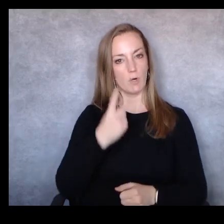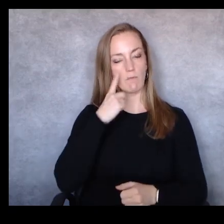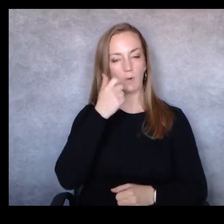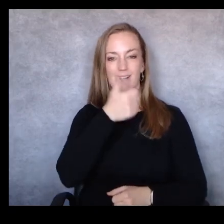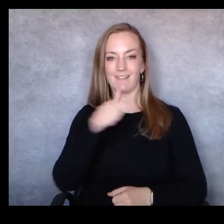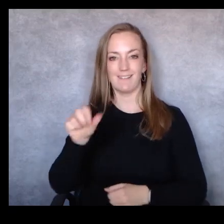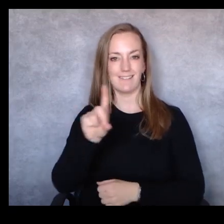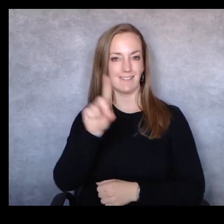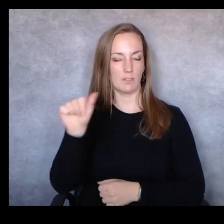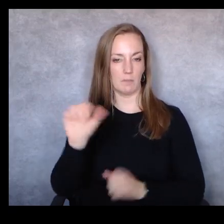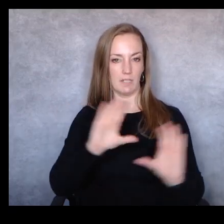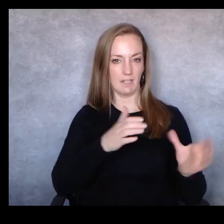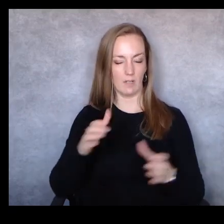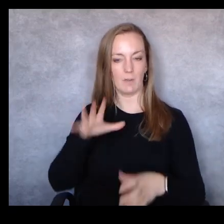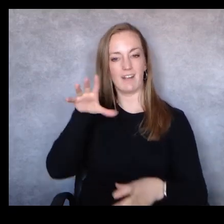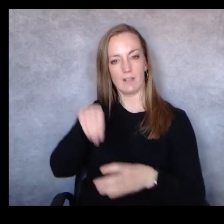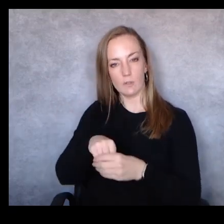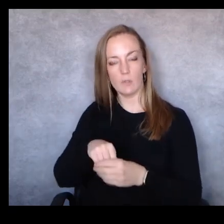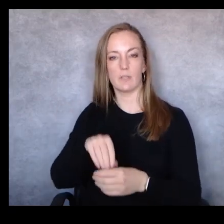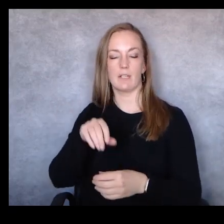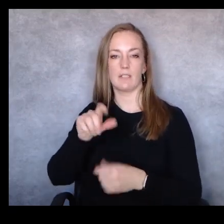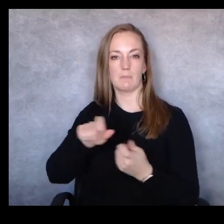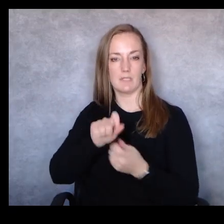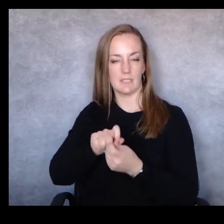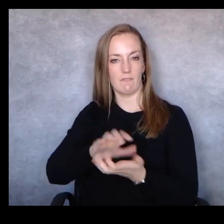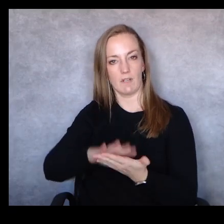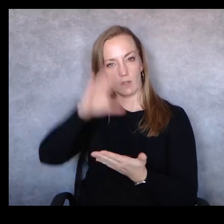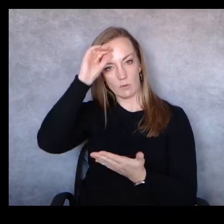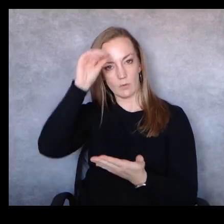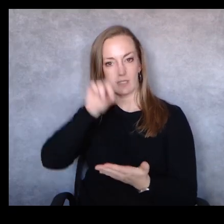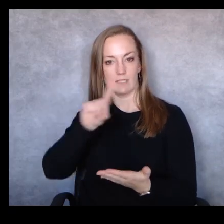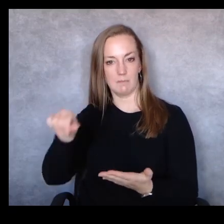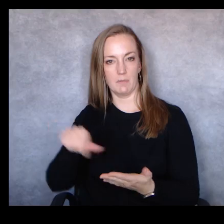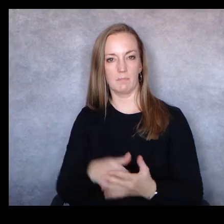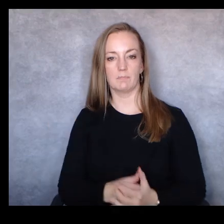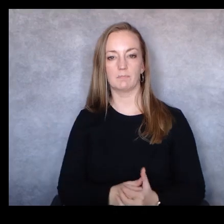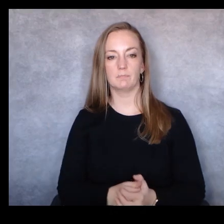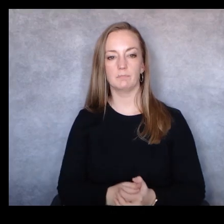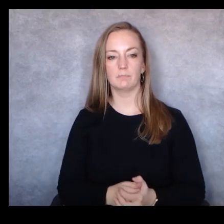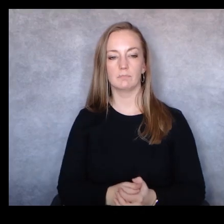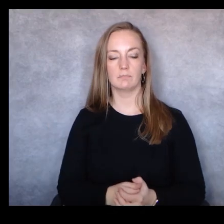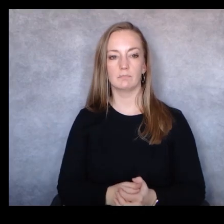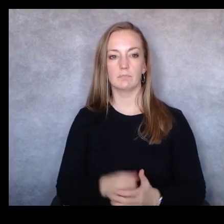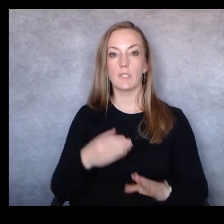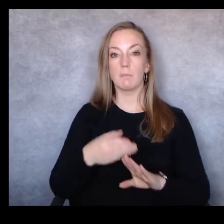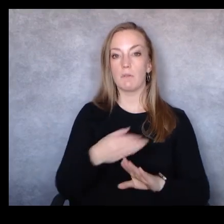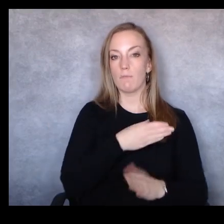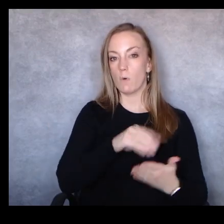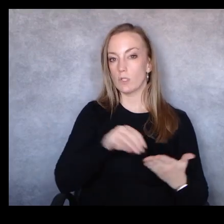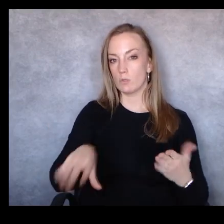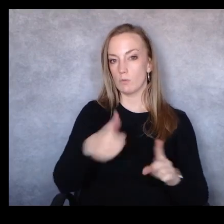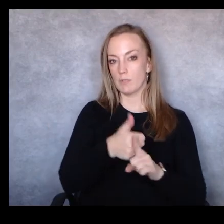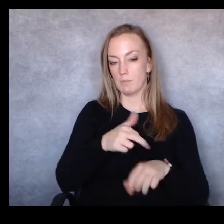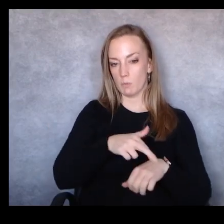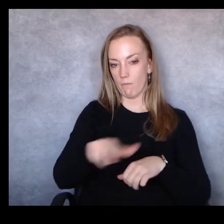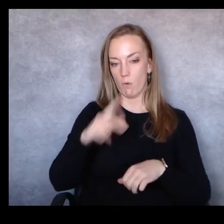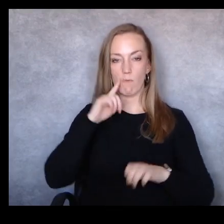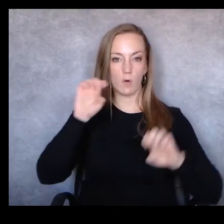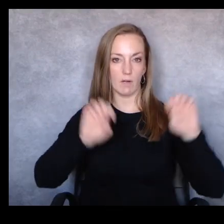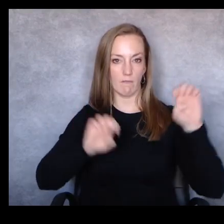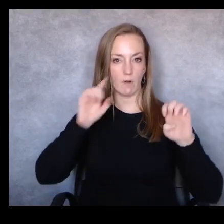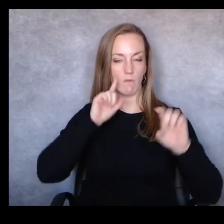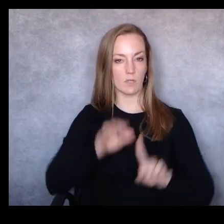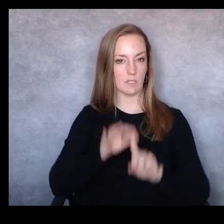disability category, including a specific learning disability. Before a student is referred to be evaluated for